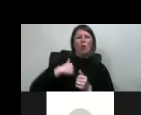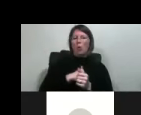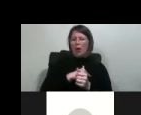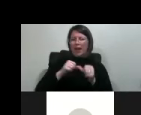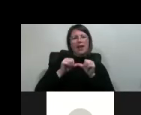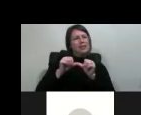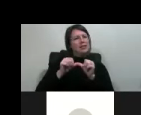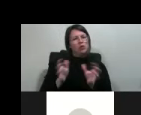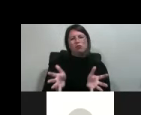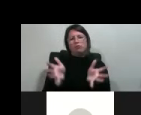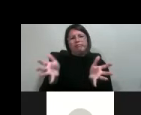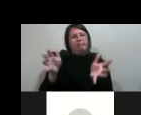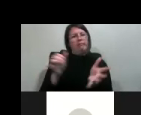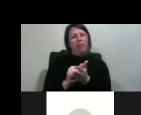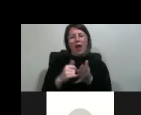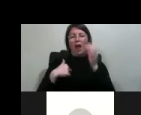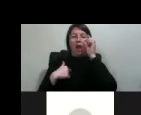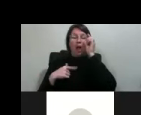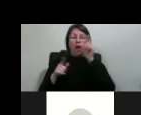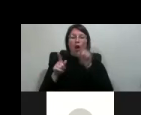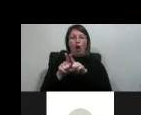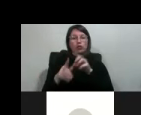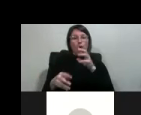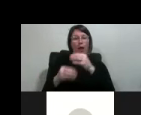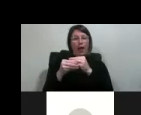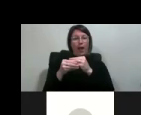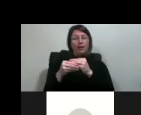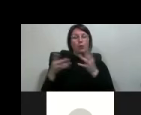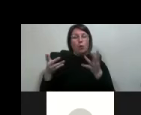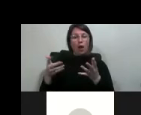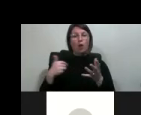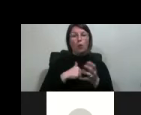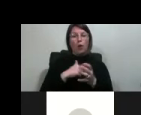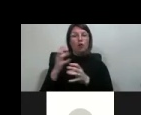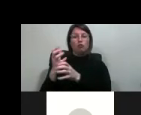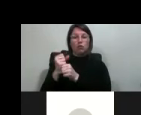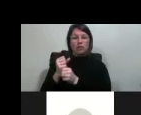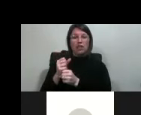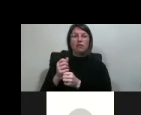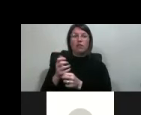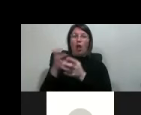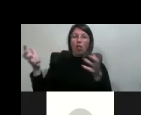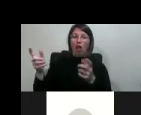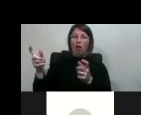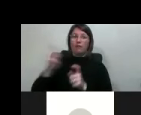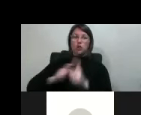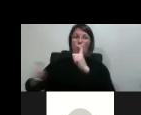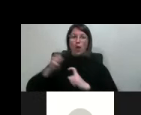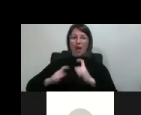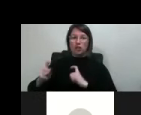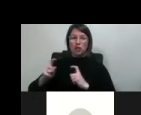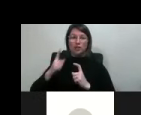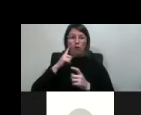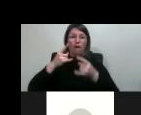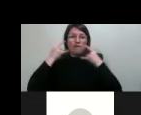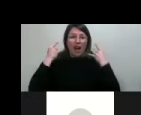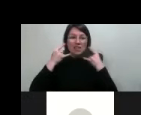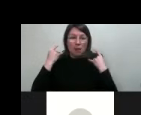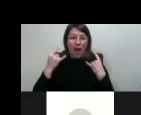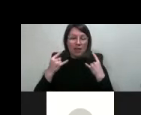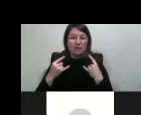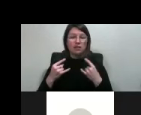In addition to that, I would also add that we received generous donations of face masks, and we've been, in our